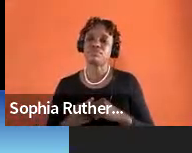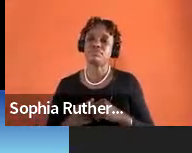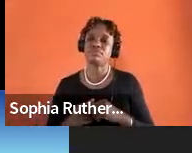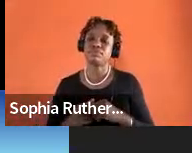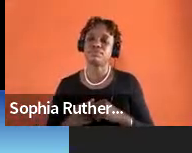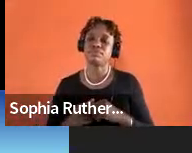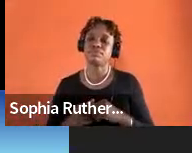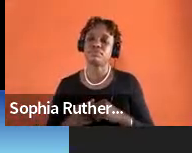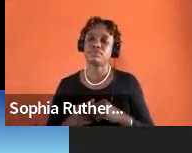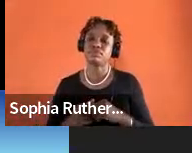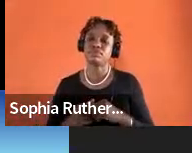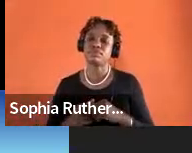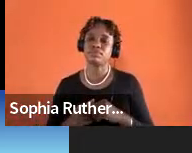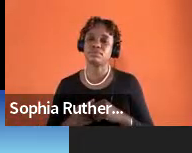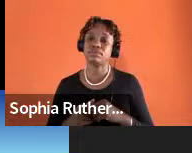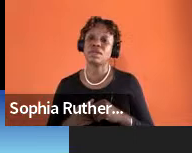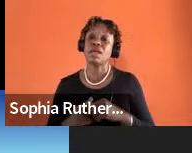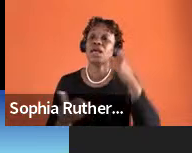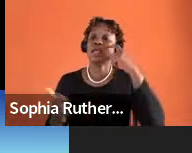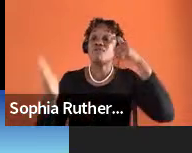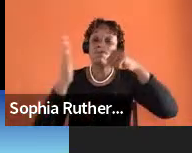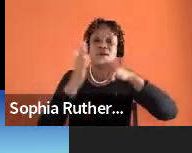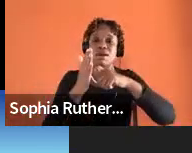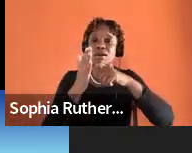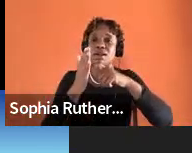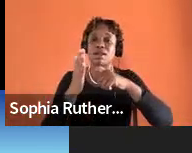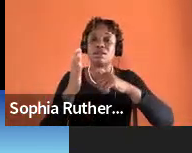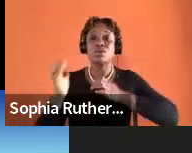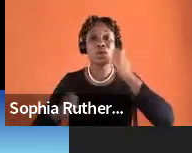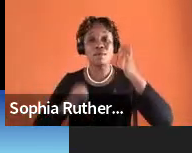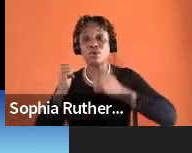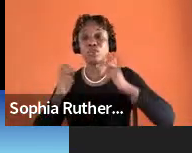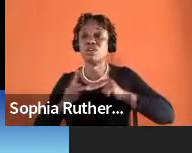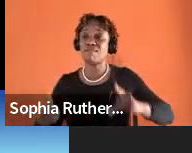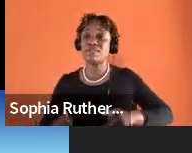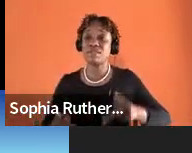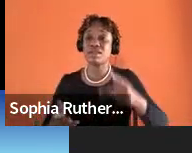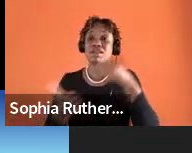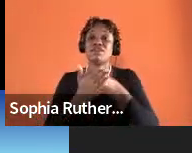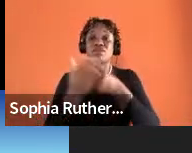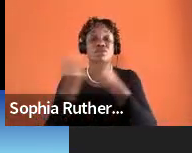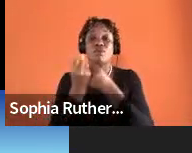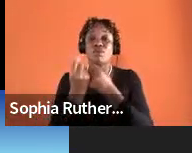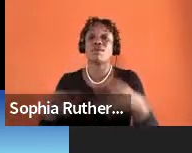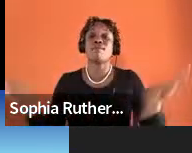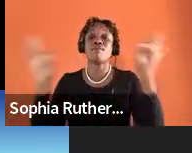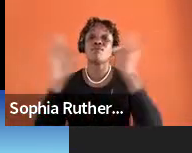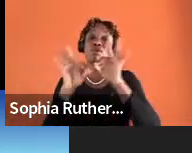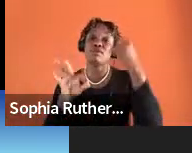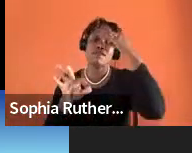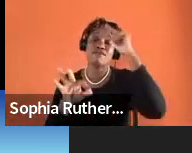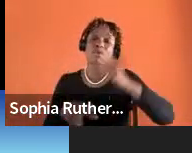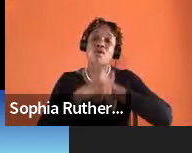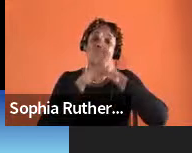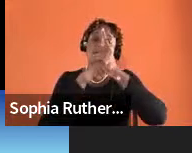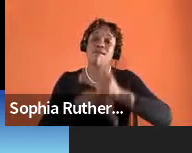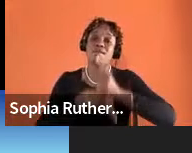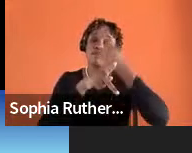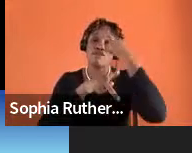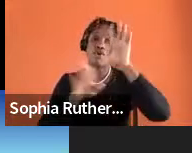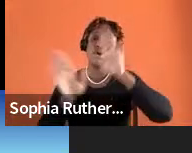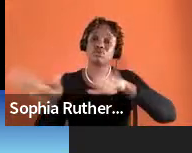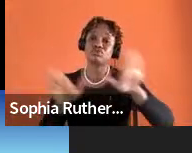and financial support were very critical in their provision of care. And on average, they identified